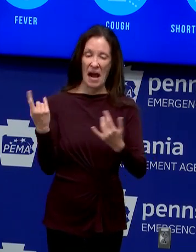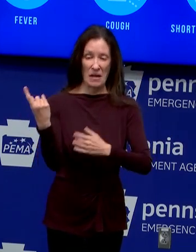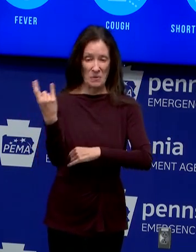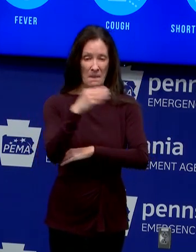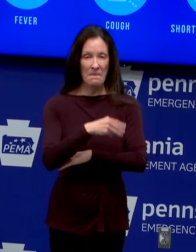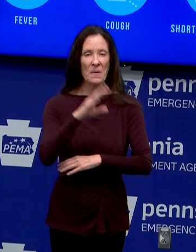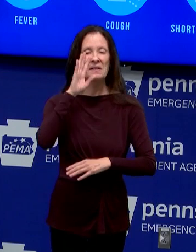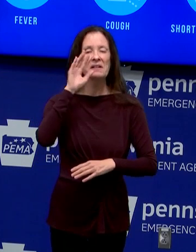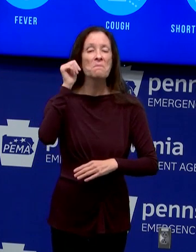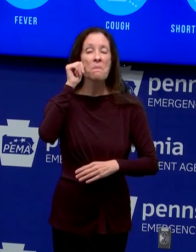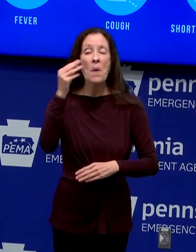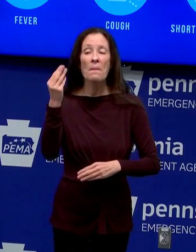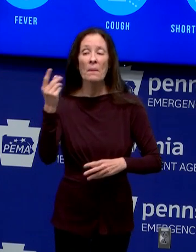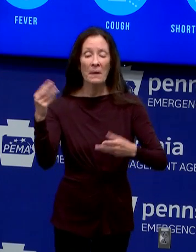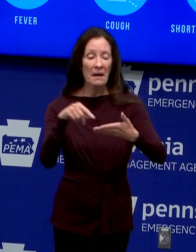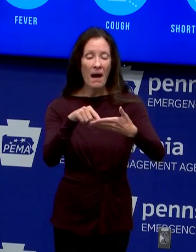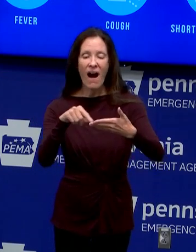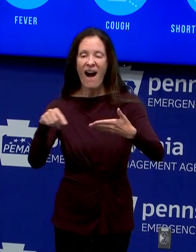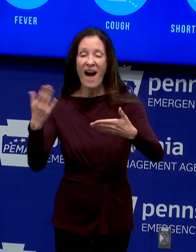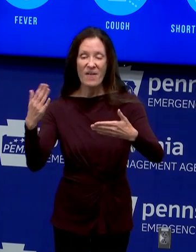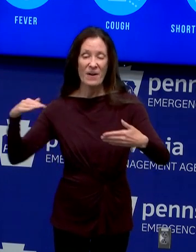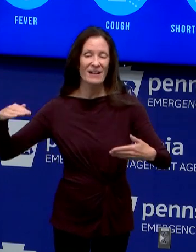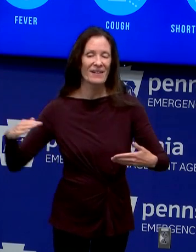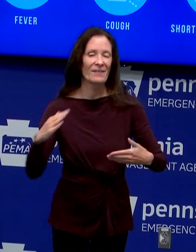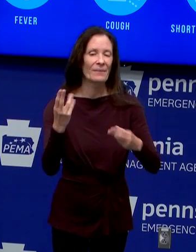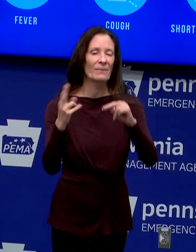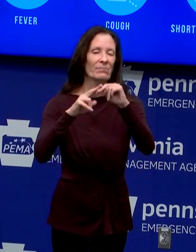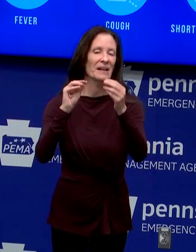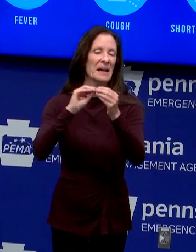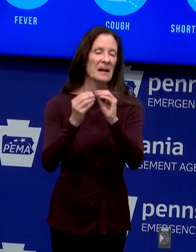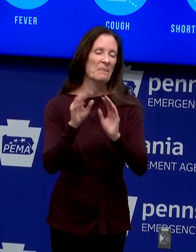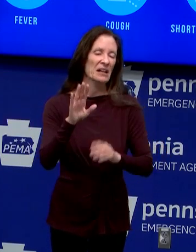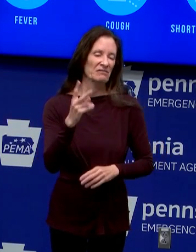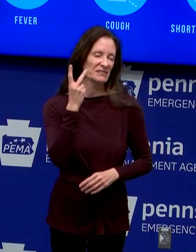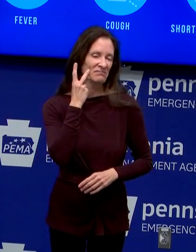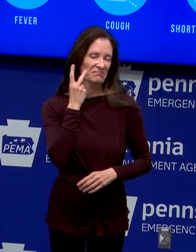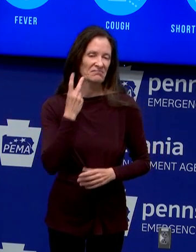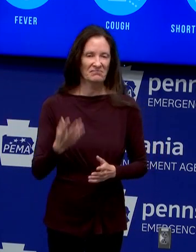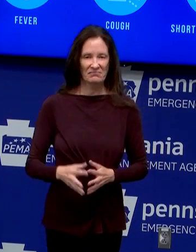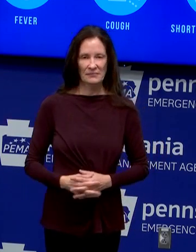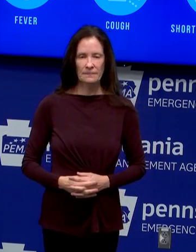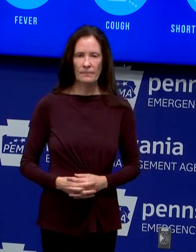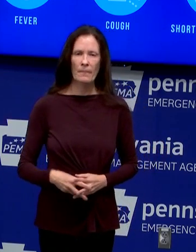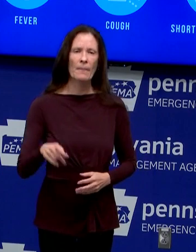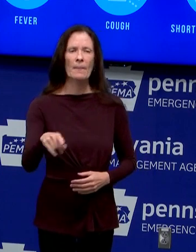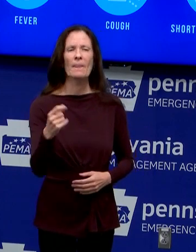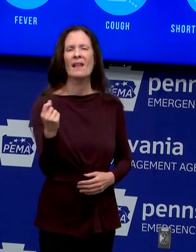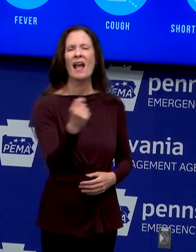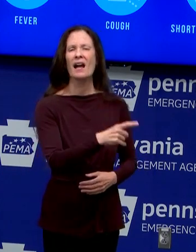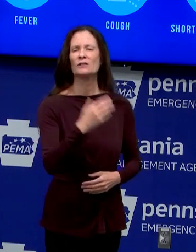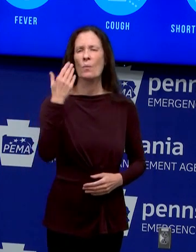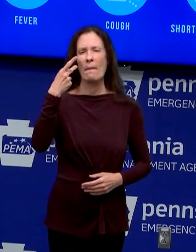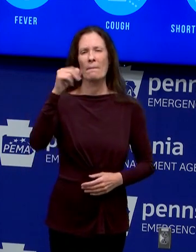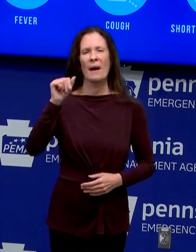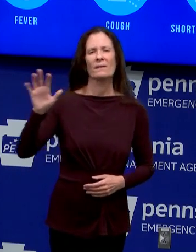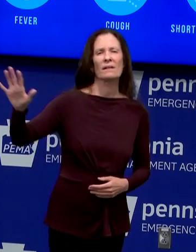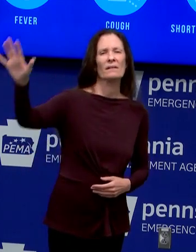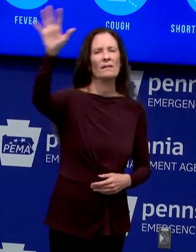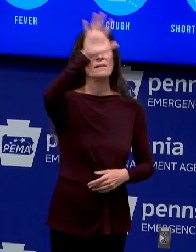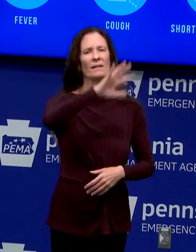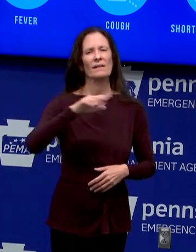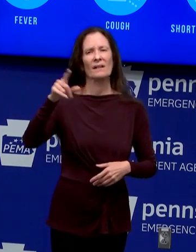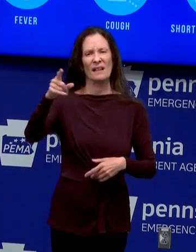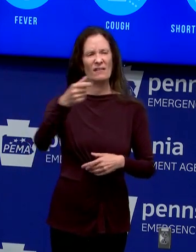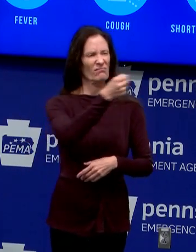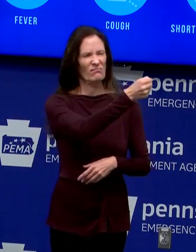From the Post-Gazette, why is the state paying for the temporary manager? Shouldn't Brighton pay that fee? Usually